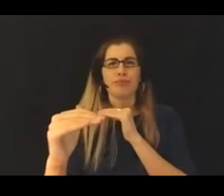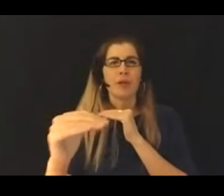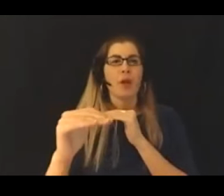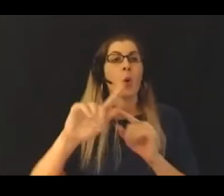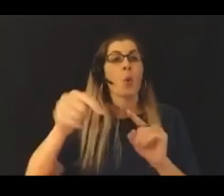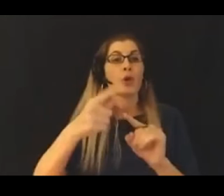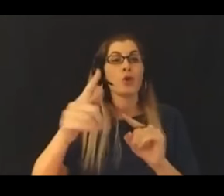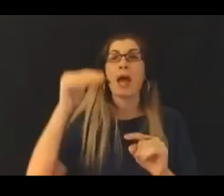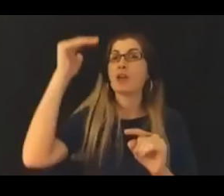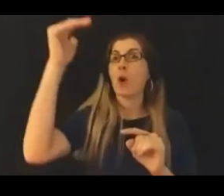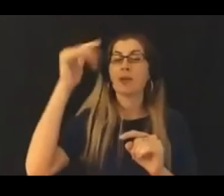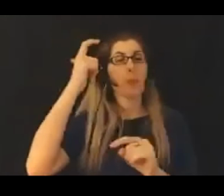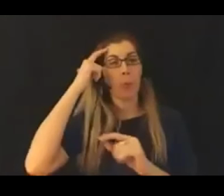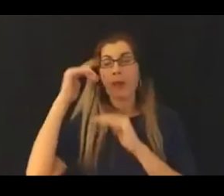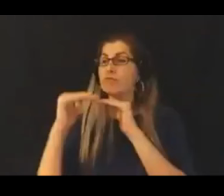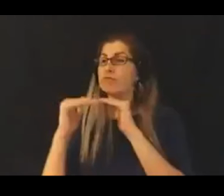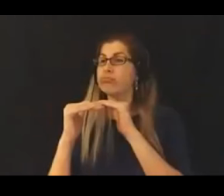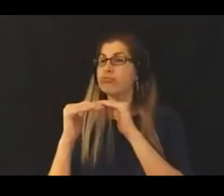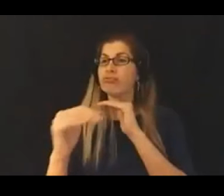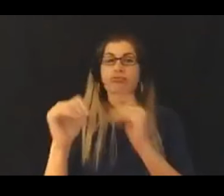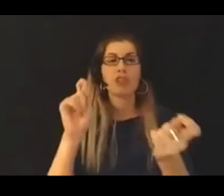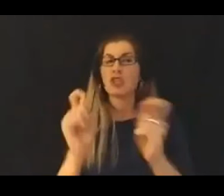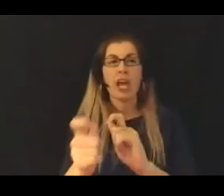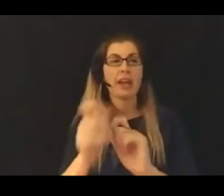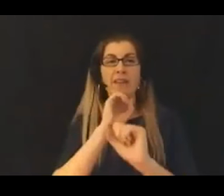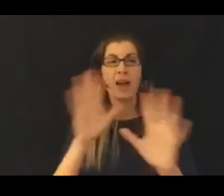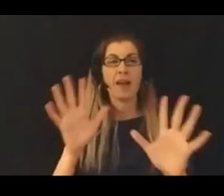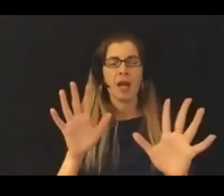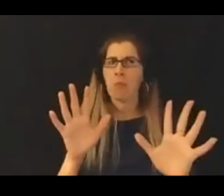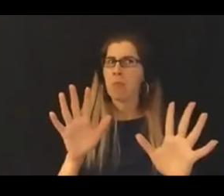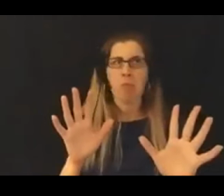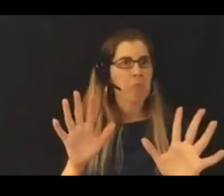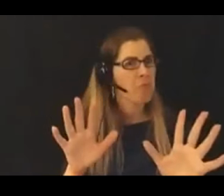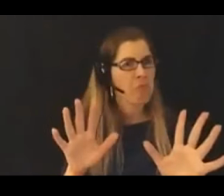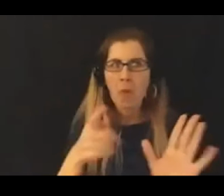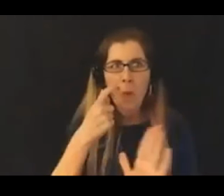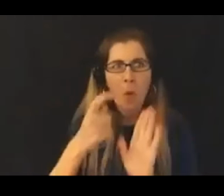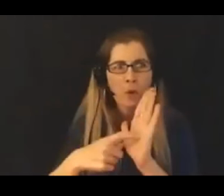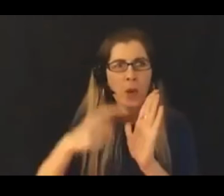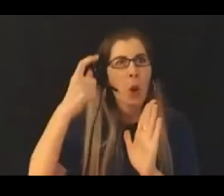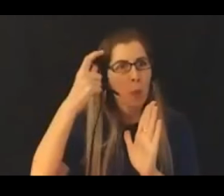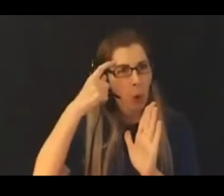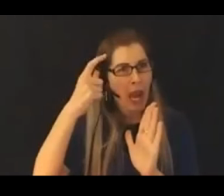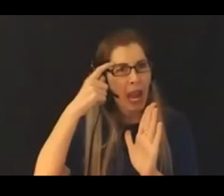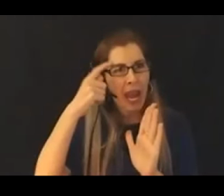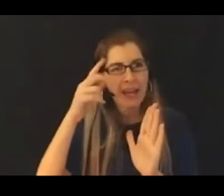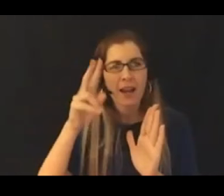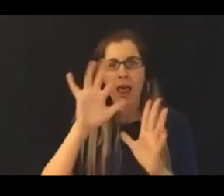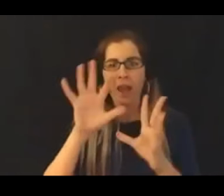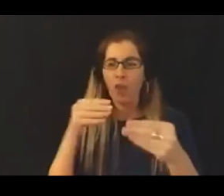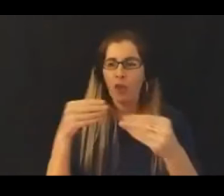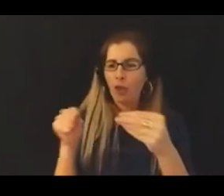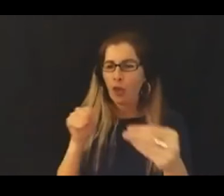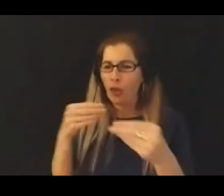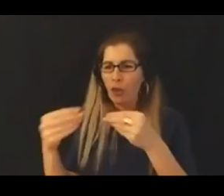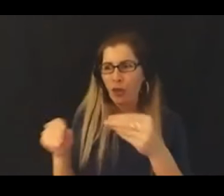was it. But around this time, we discovered that the brain is actually quite plastic. And one of the